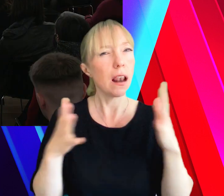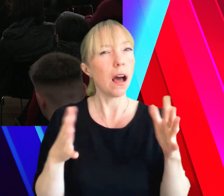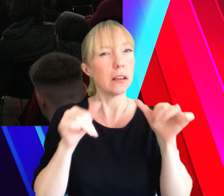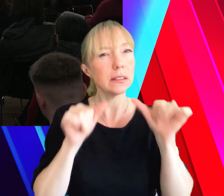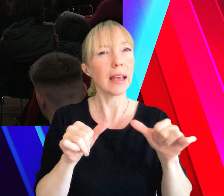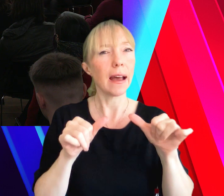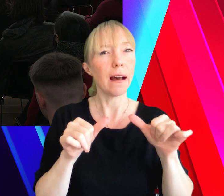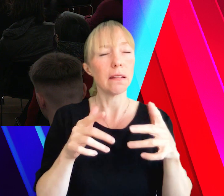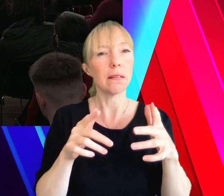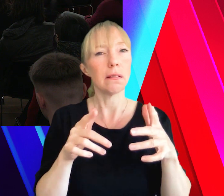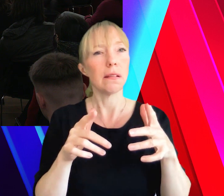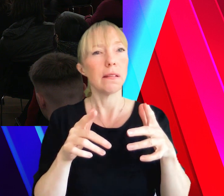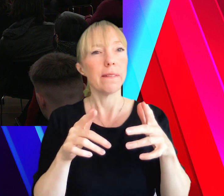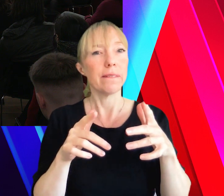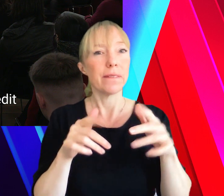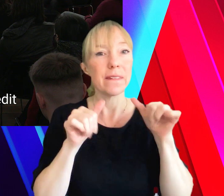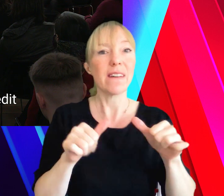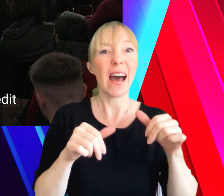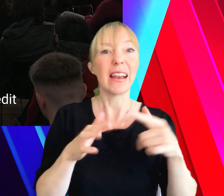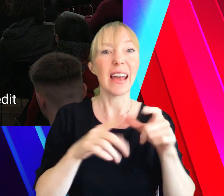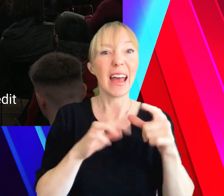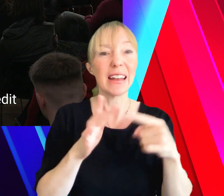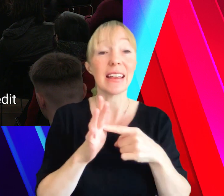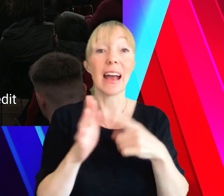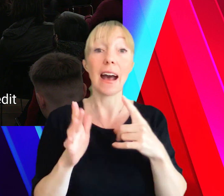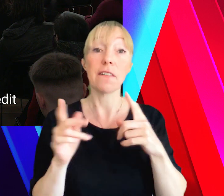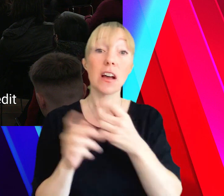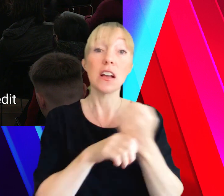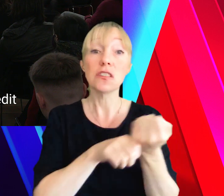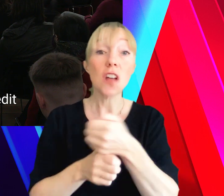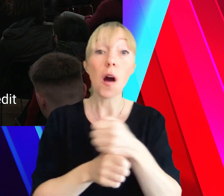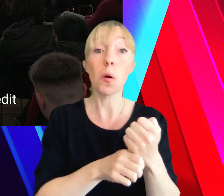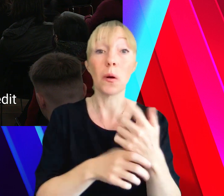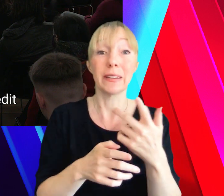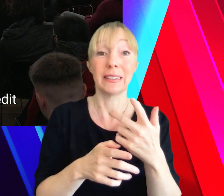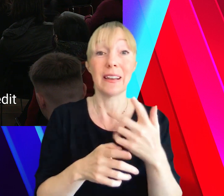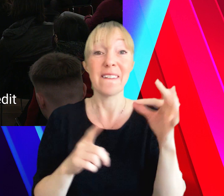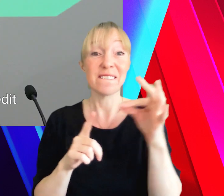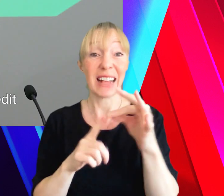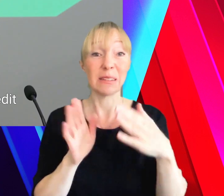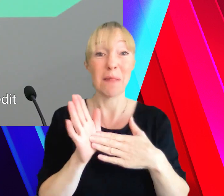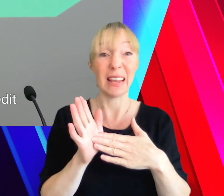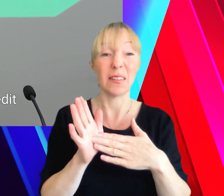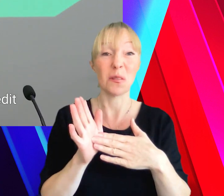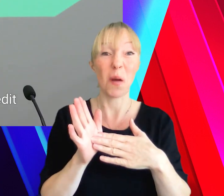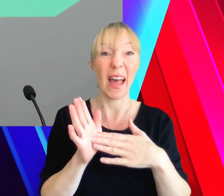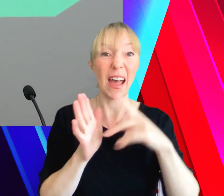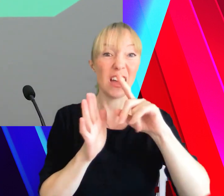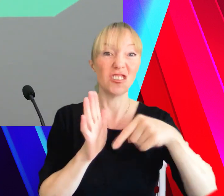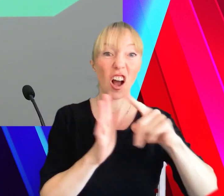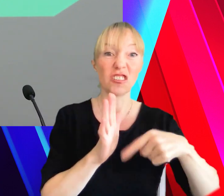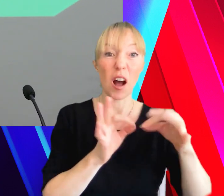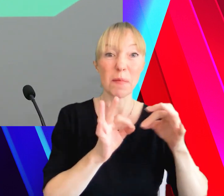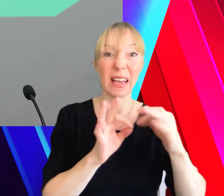larger scale fan edits of stuff like there's the Star Wars Phantom Menace edit where they took out Jar Jar Binks, and